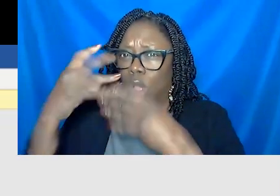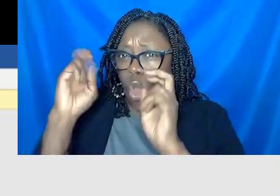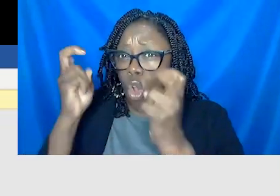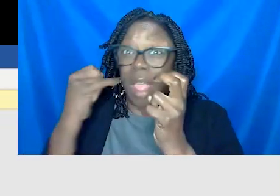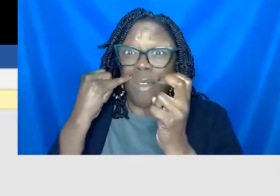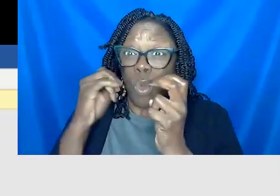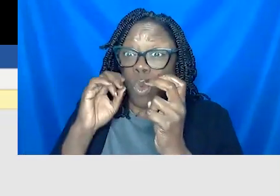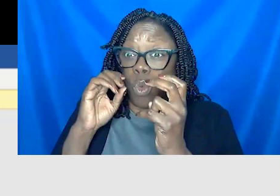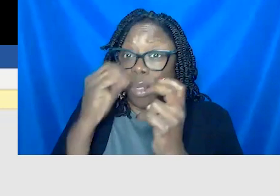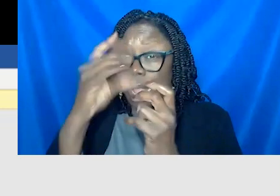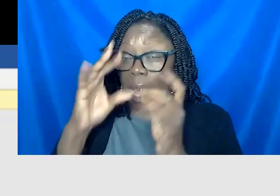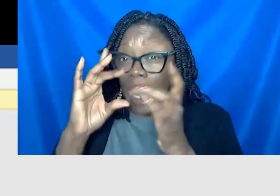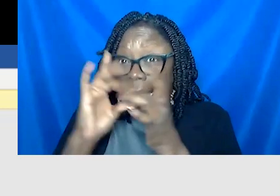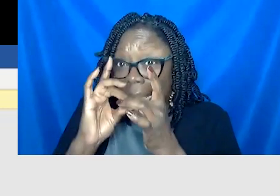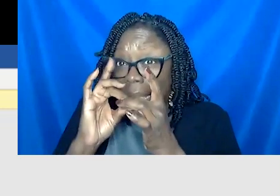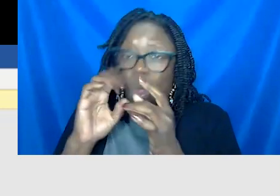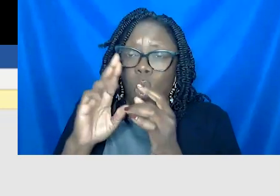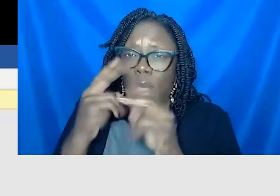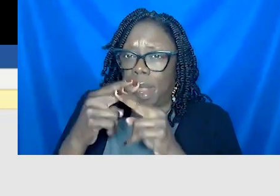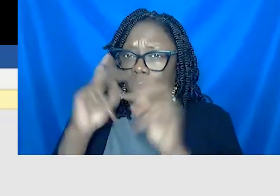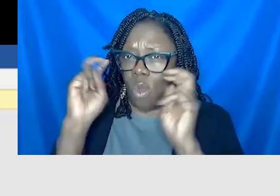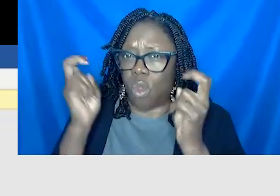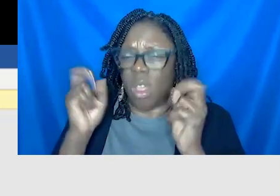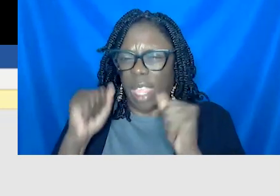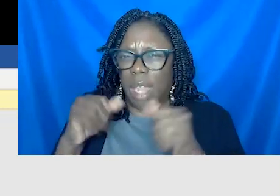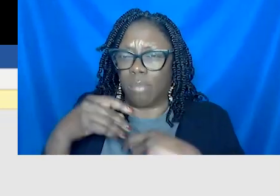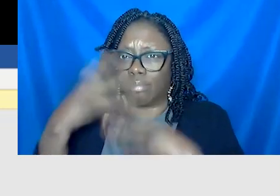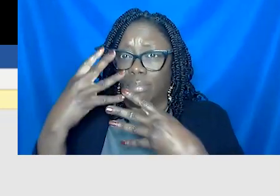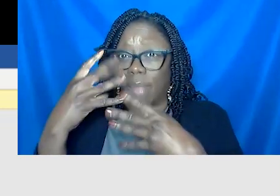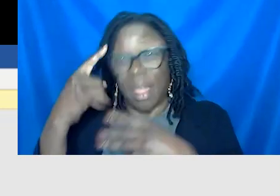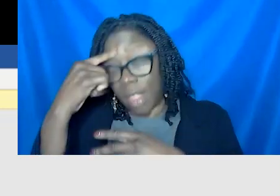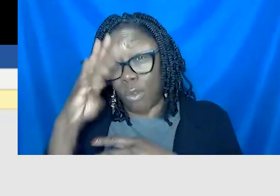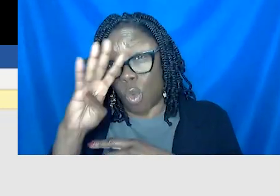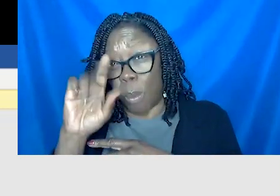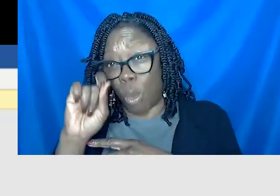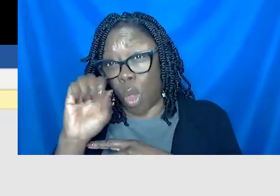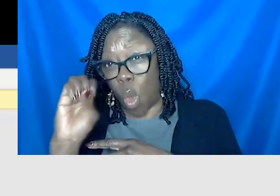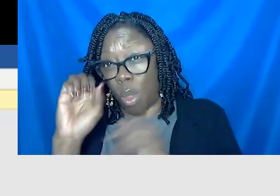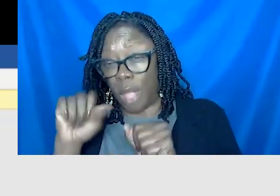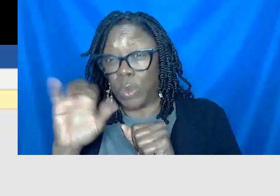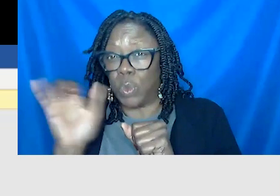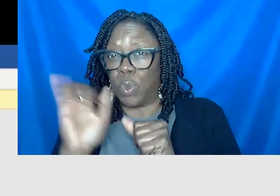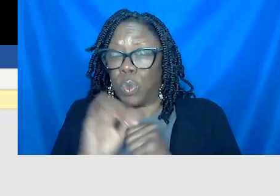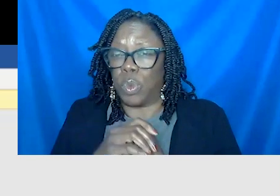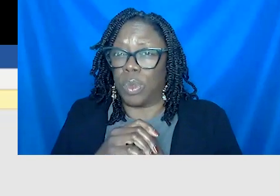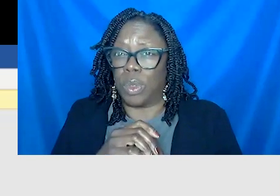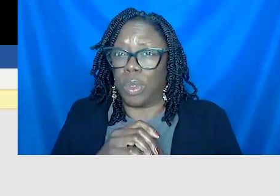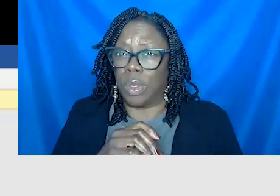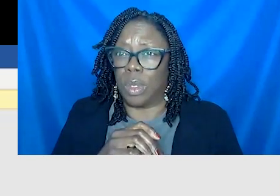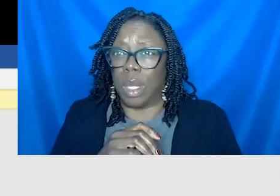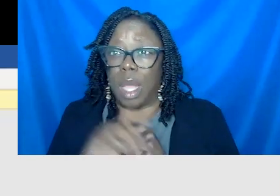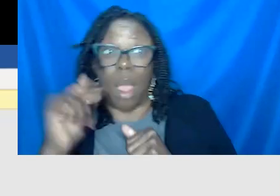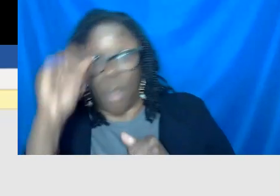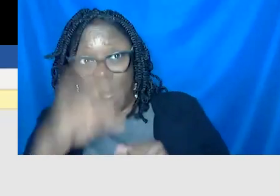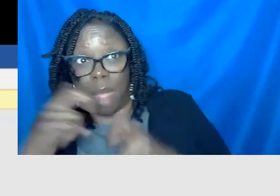or sometimes even the name of the article. I think even 4.0 will do it as well. Not out of the box, but there